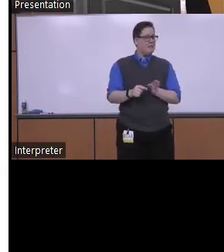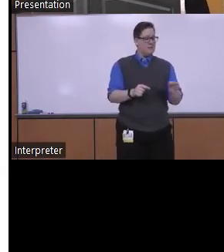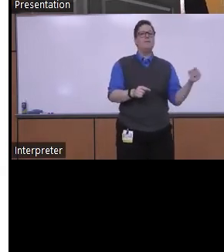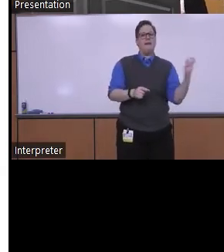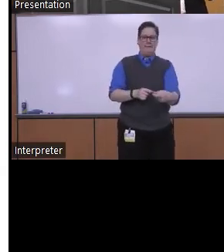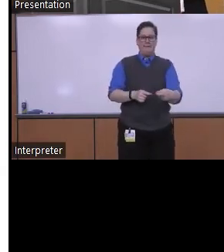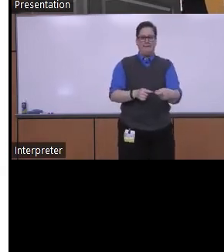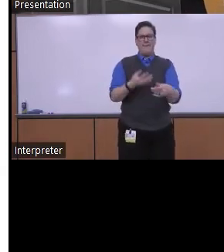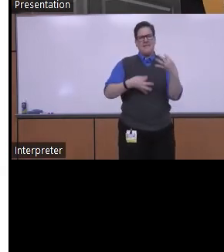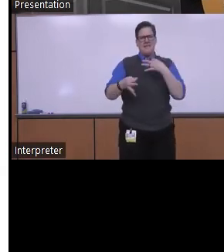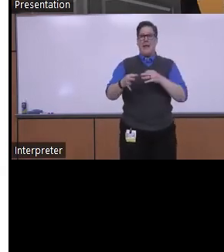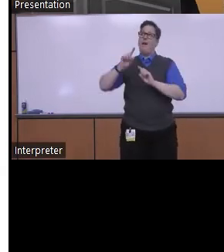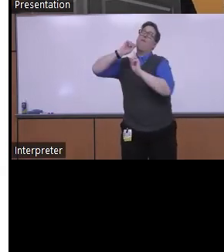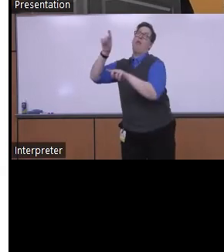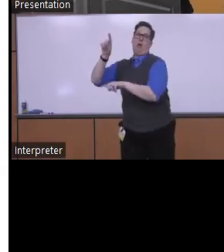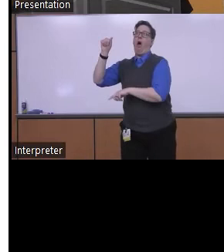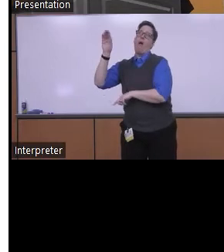process. But